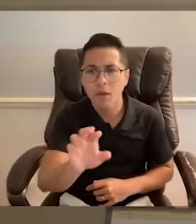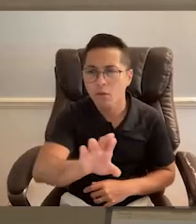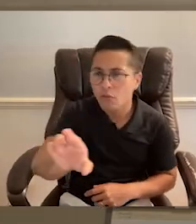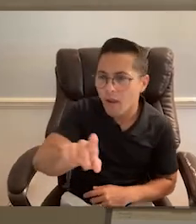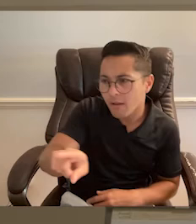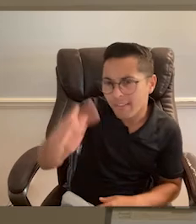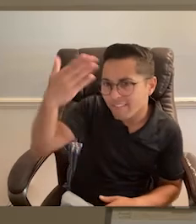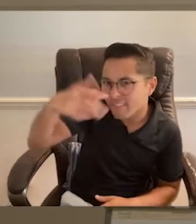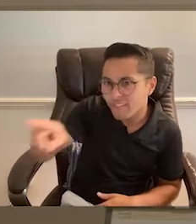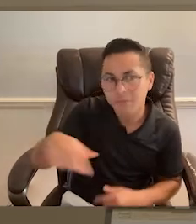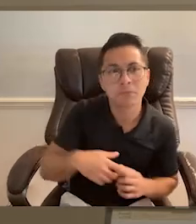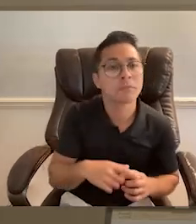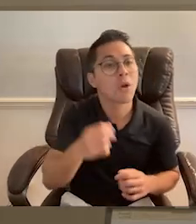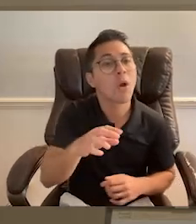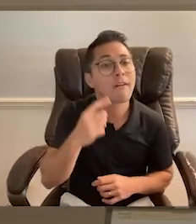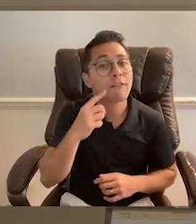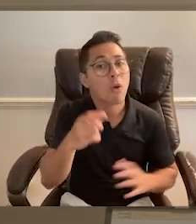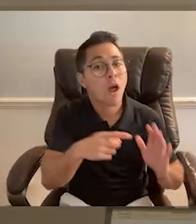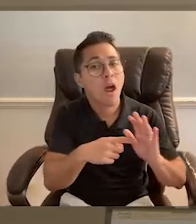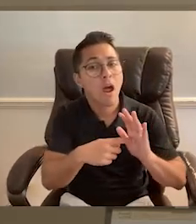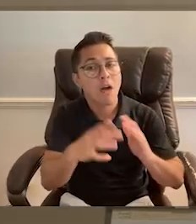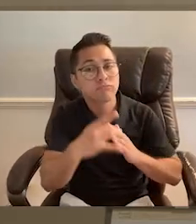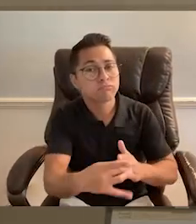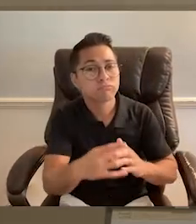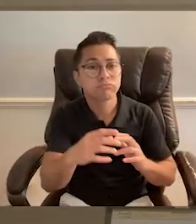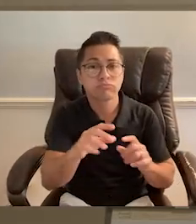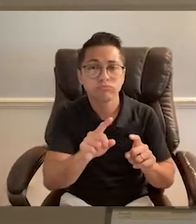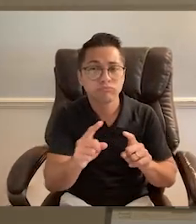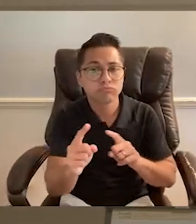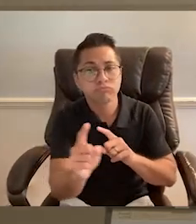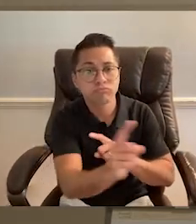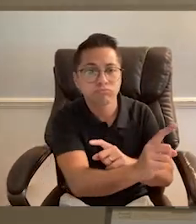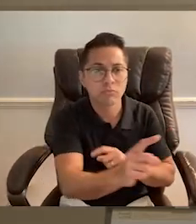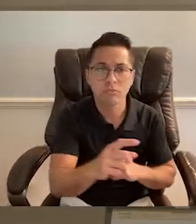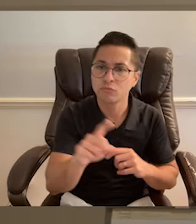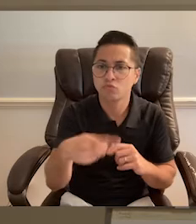here, we made an app that has a LiDAR, where you just can't go to any room, scan it,